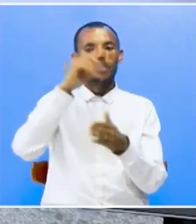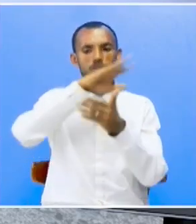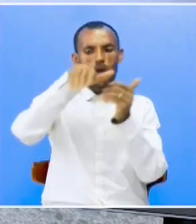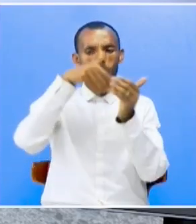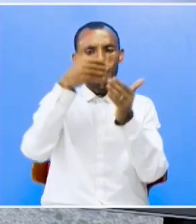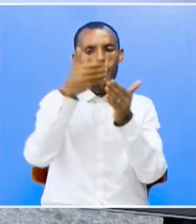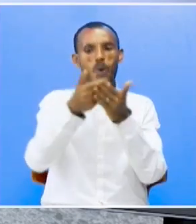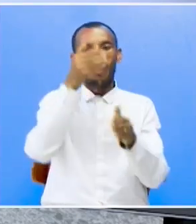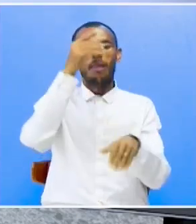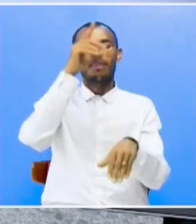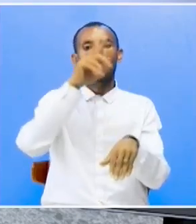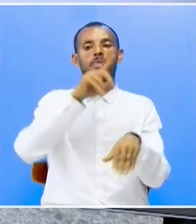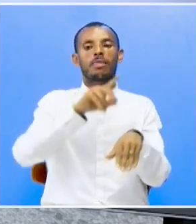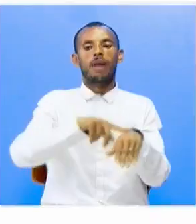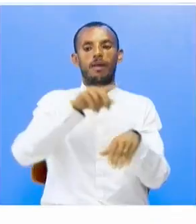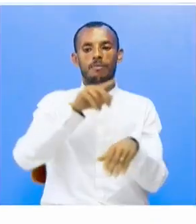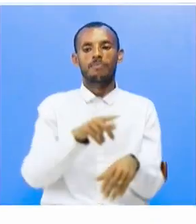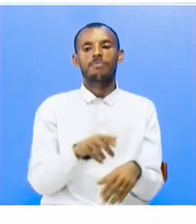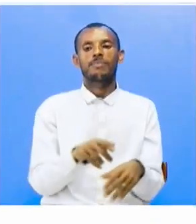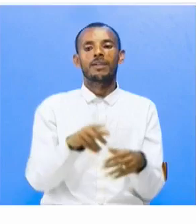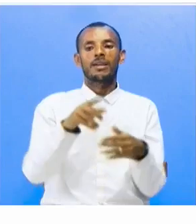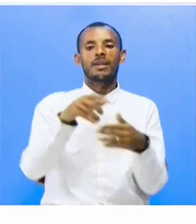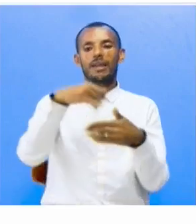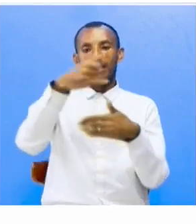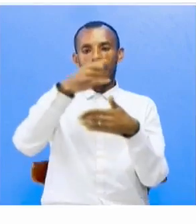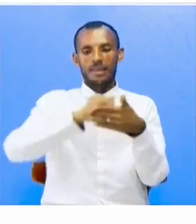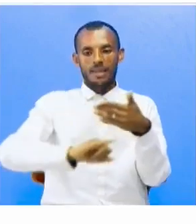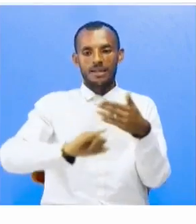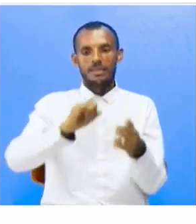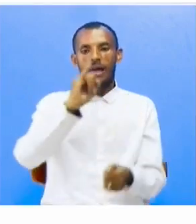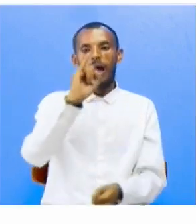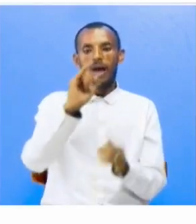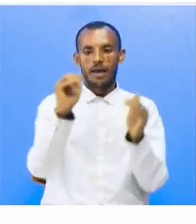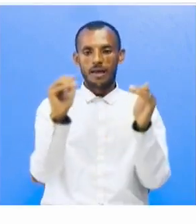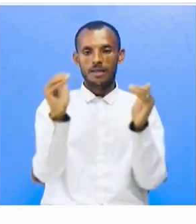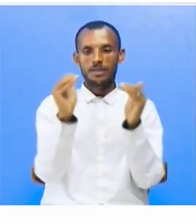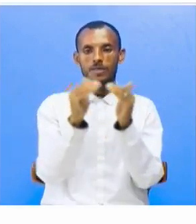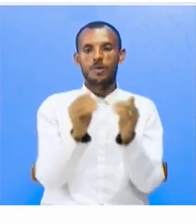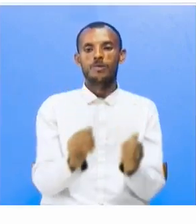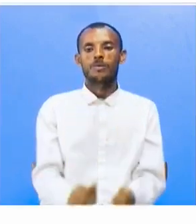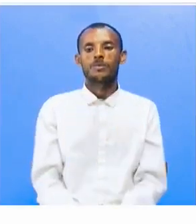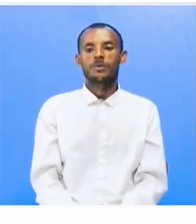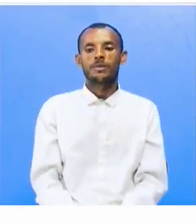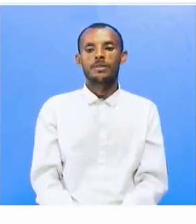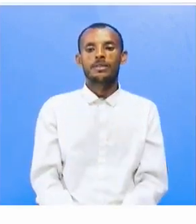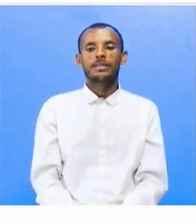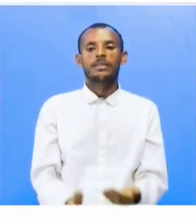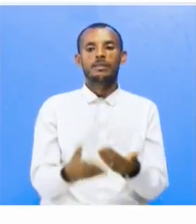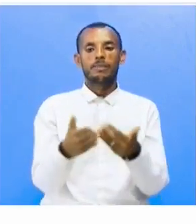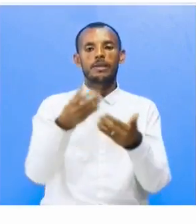time. So interest is interest paid